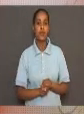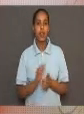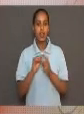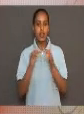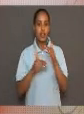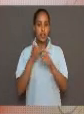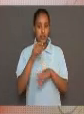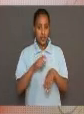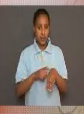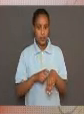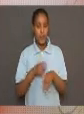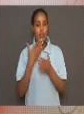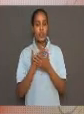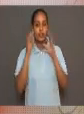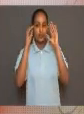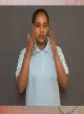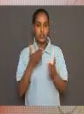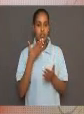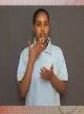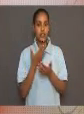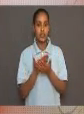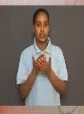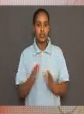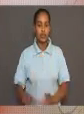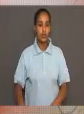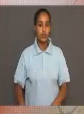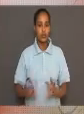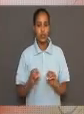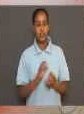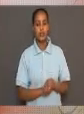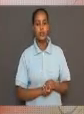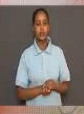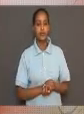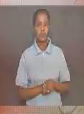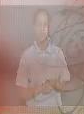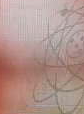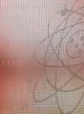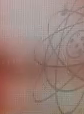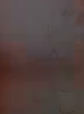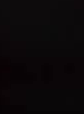Until next time, thank you, teacher. Thank you, students.